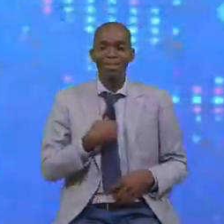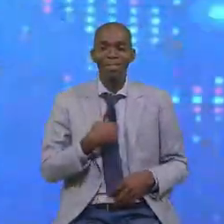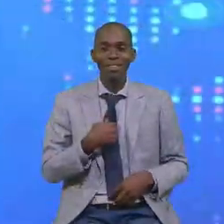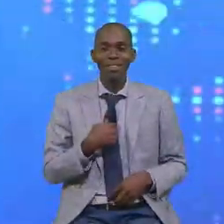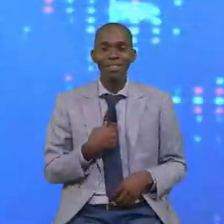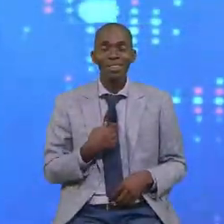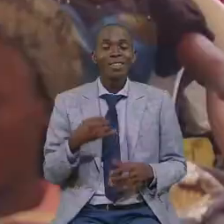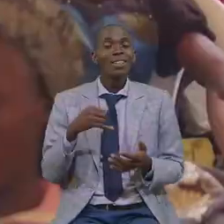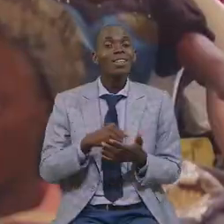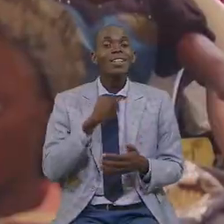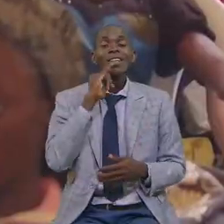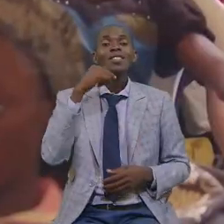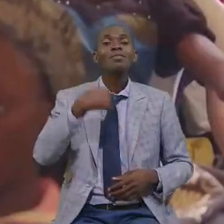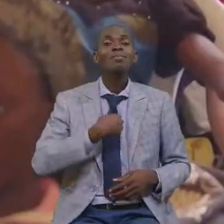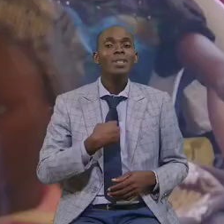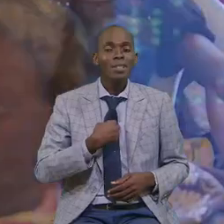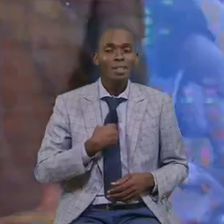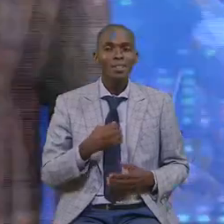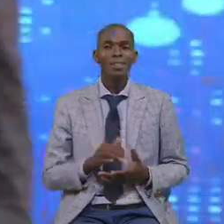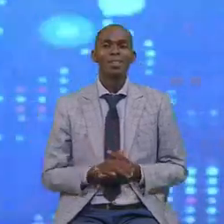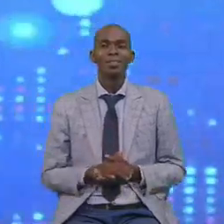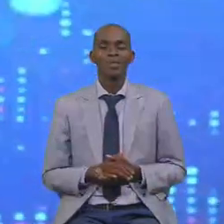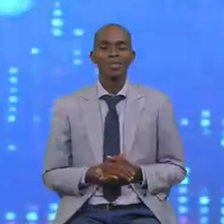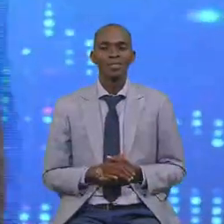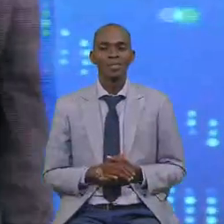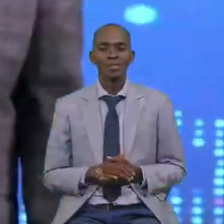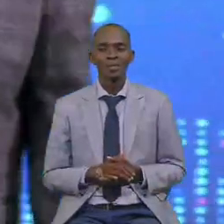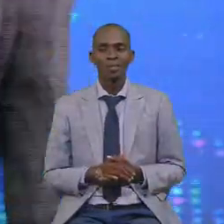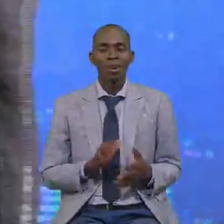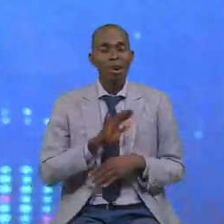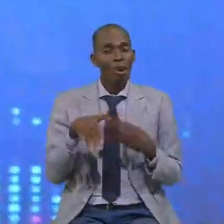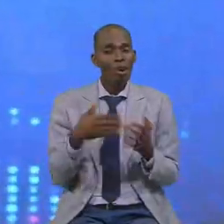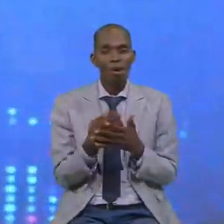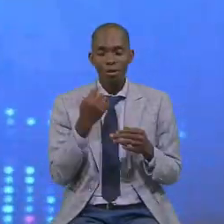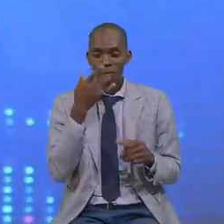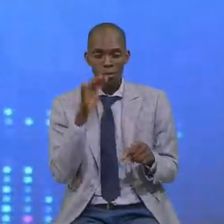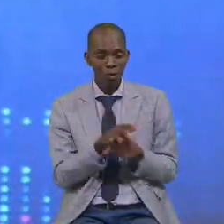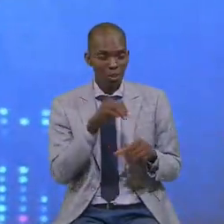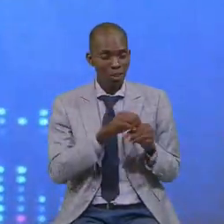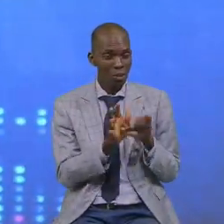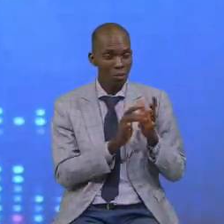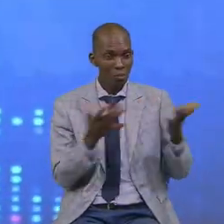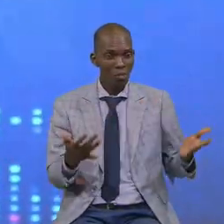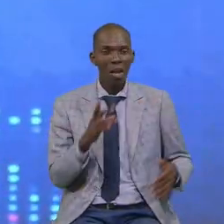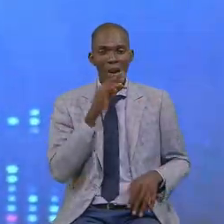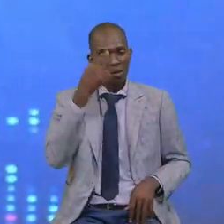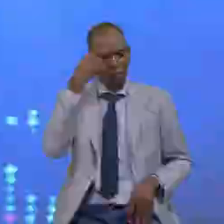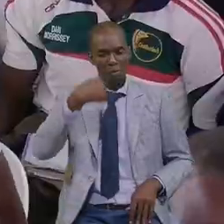It's me. You know, all these promises that are there in the Bible, they are there for me.